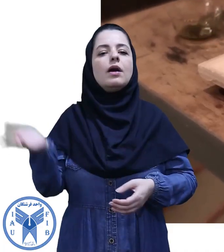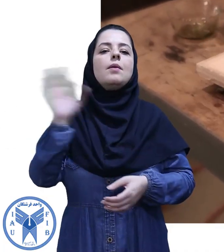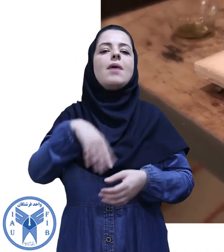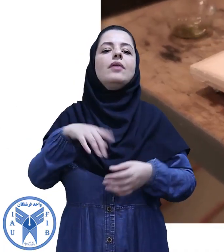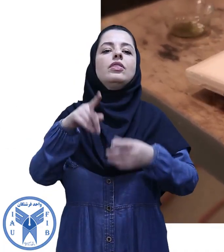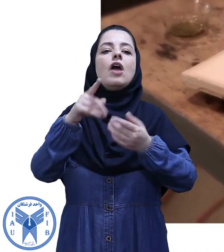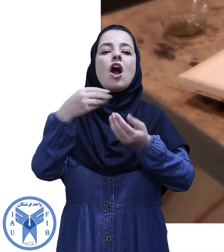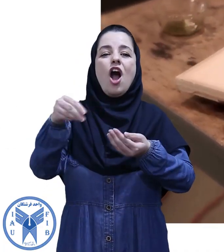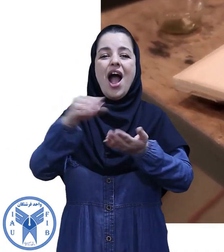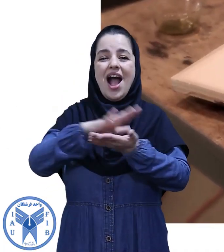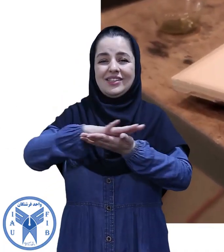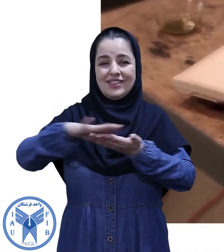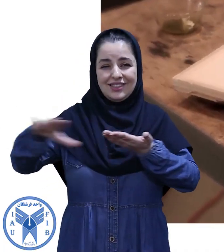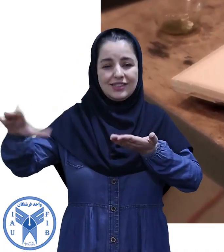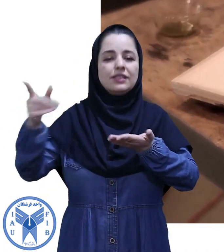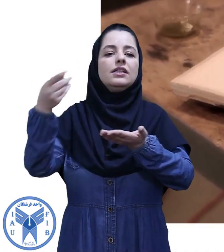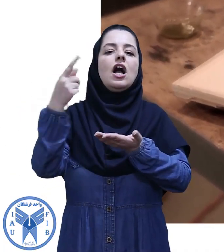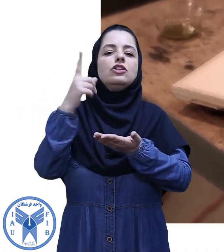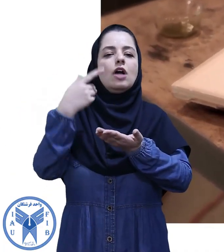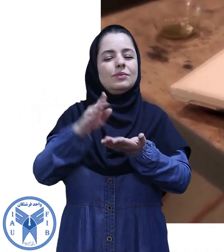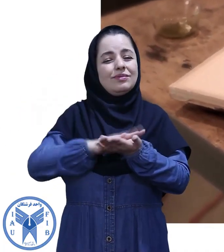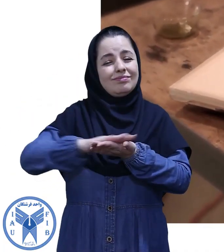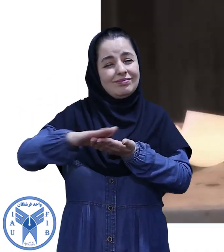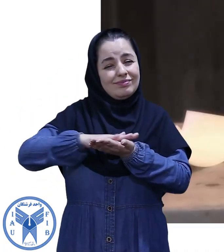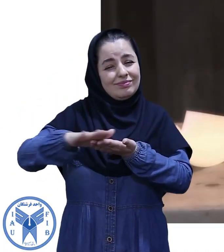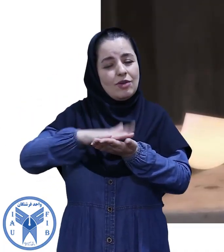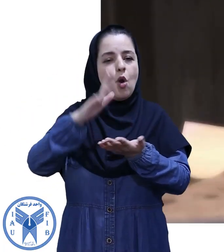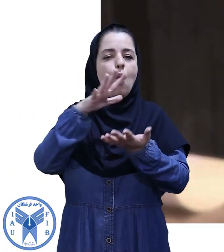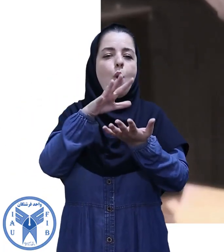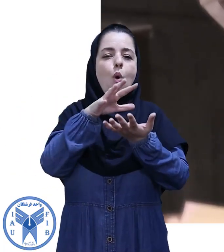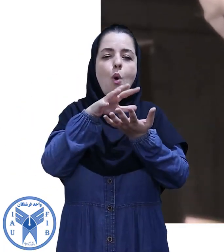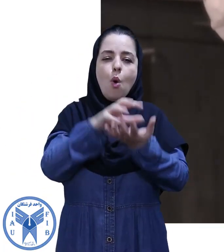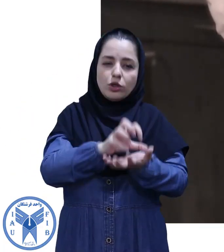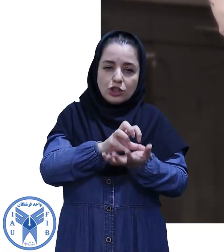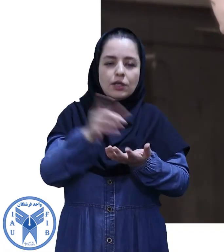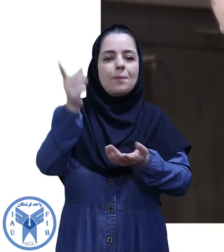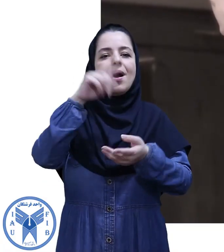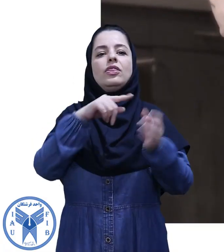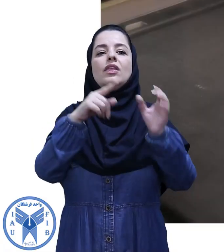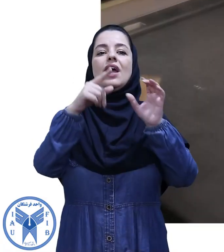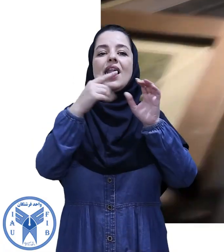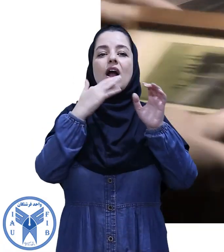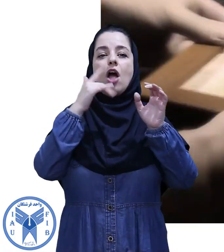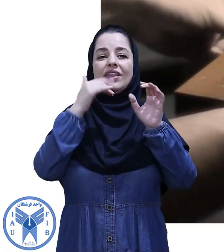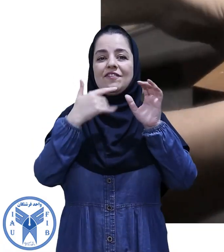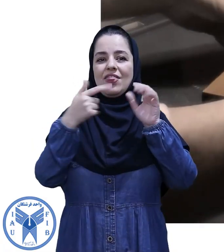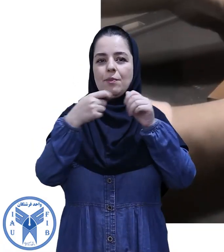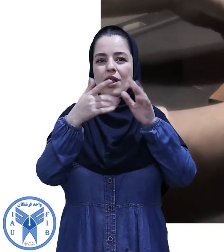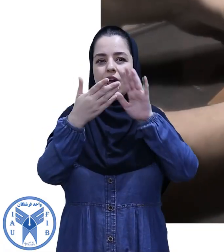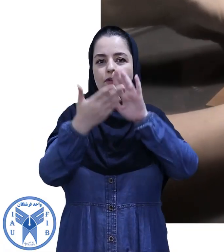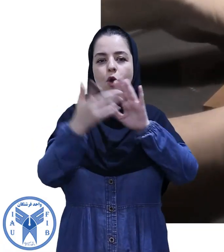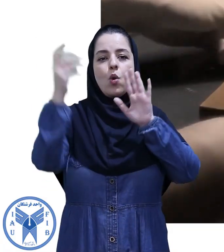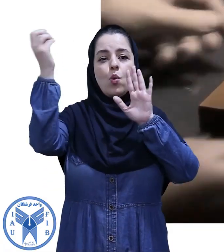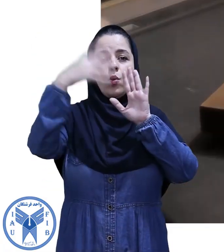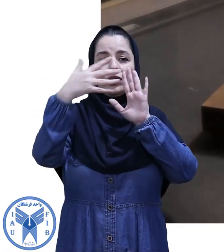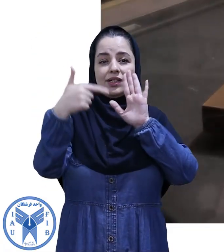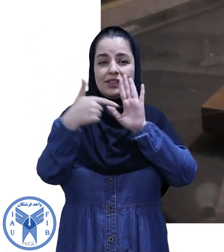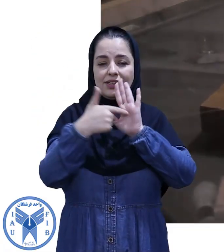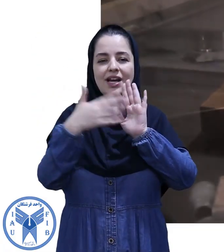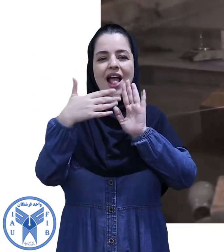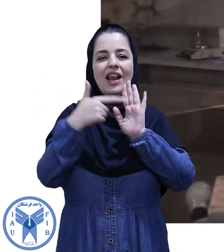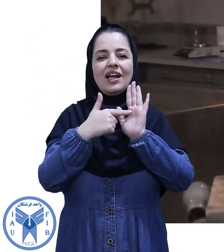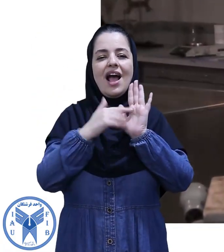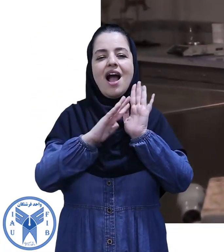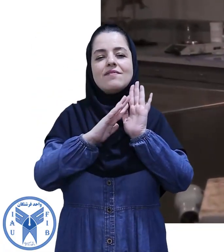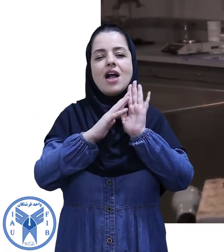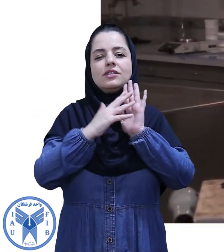if you brush this on paper and allow it to dry, you put them in contact with your negative, place them in the sun, it will